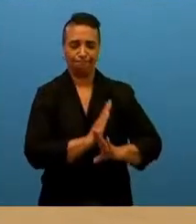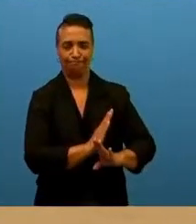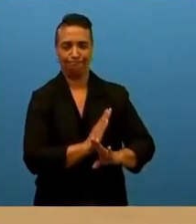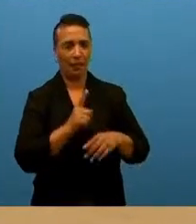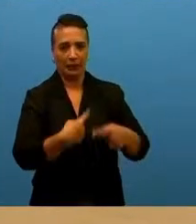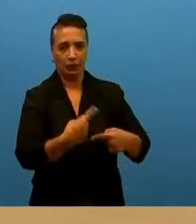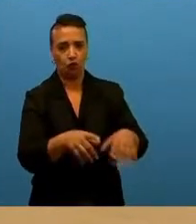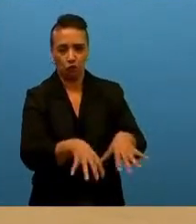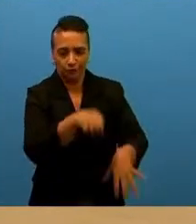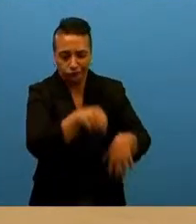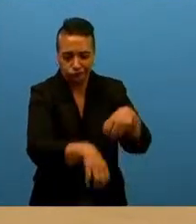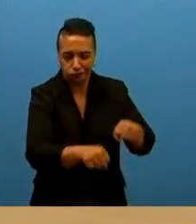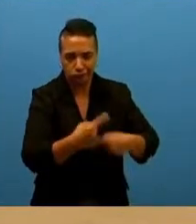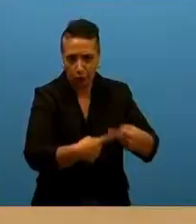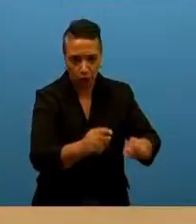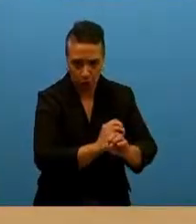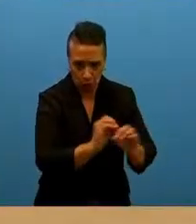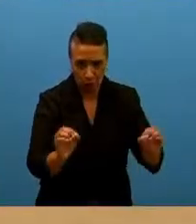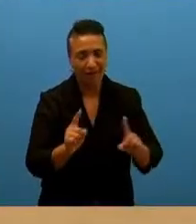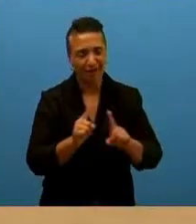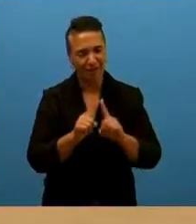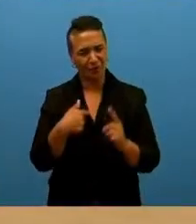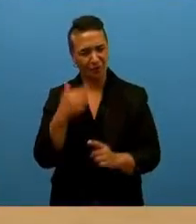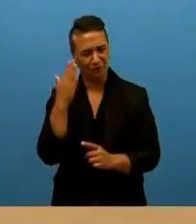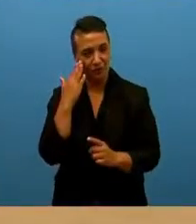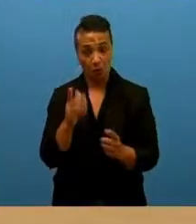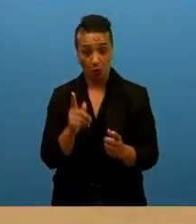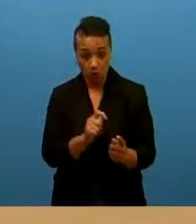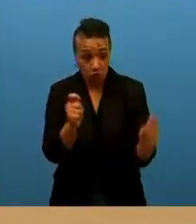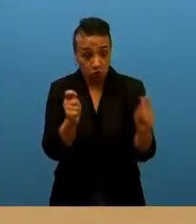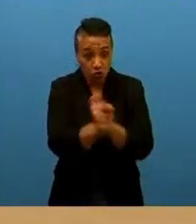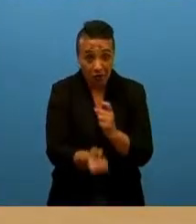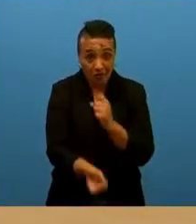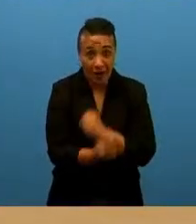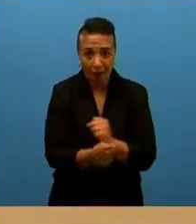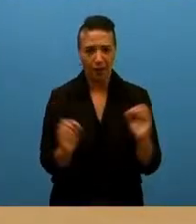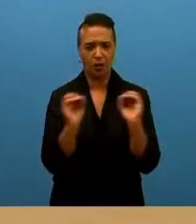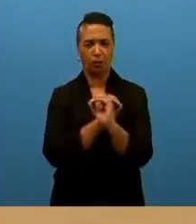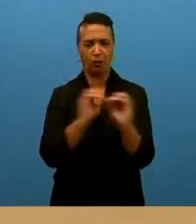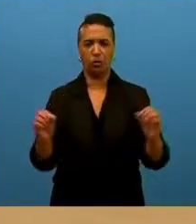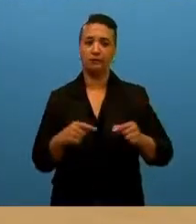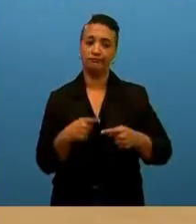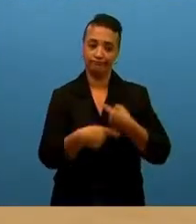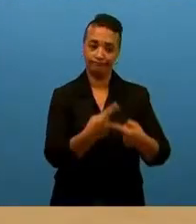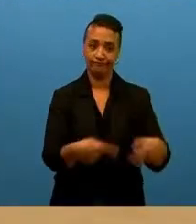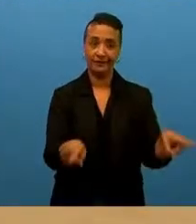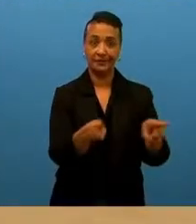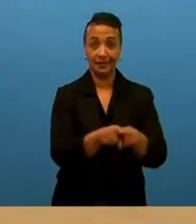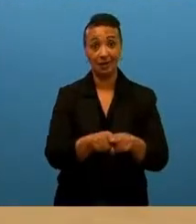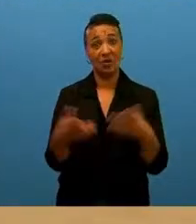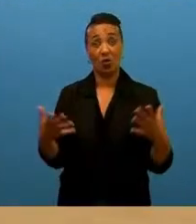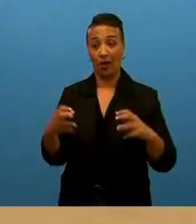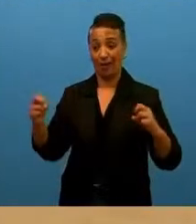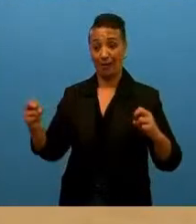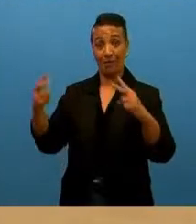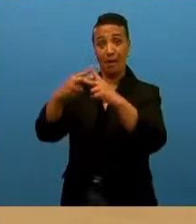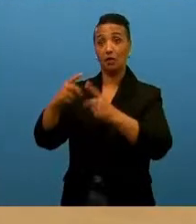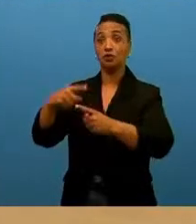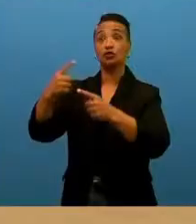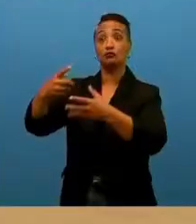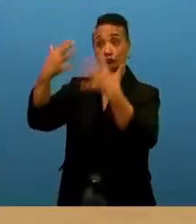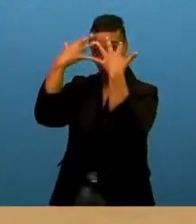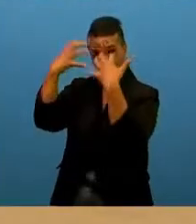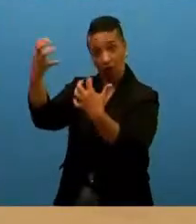of the day, we have to note that nothing has changed and everything is decided in Paris, 7,000 kilometers from our country. The